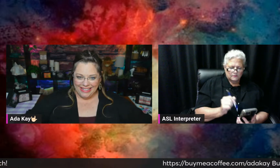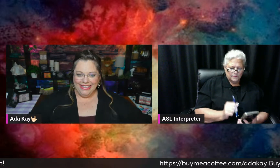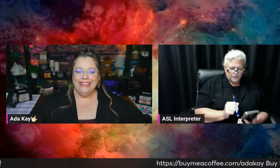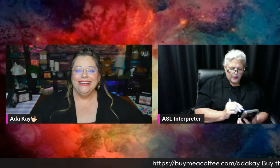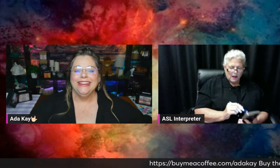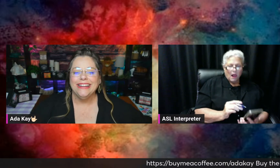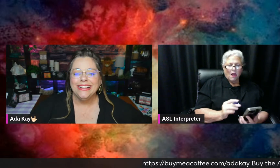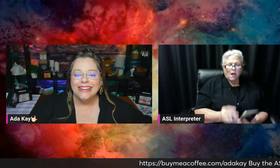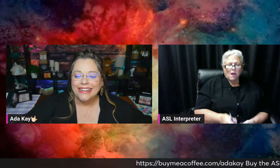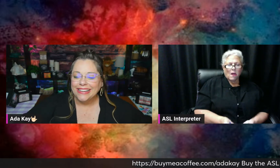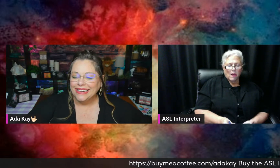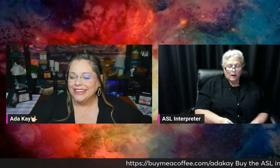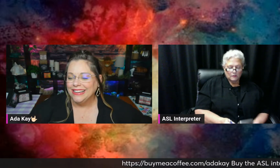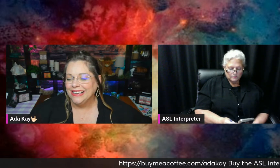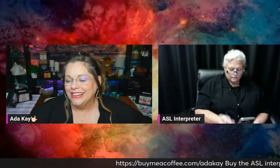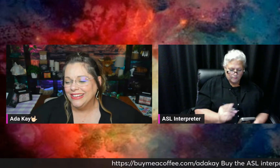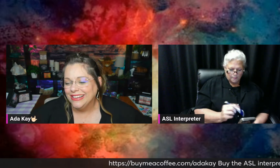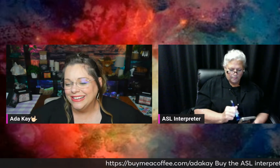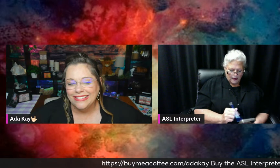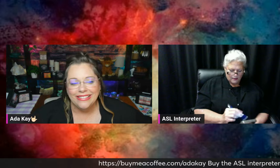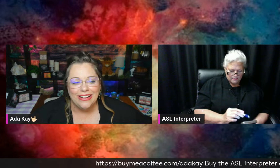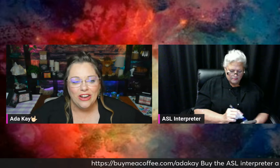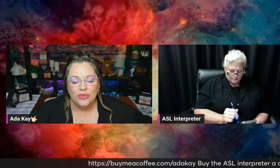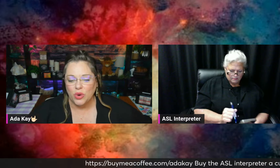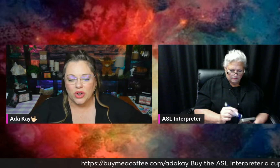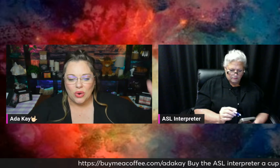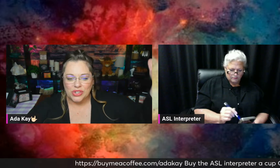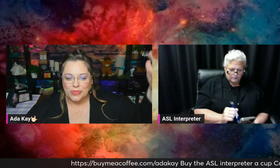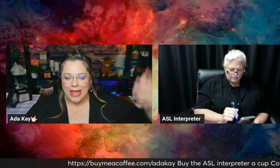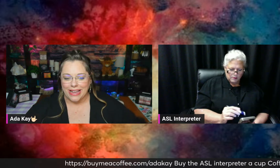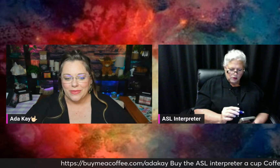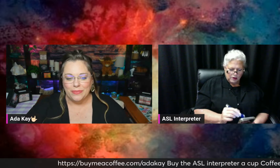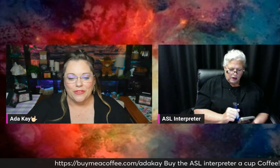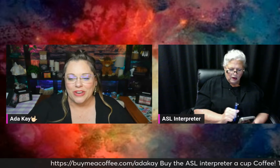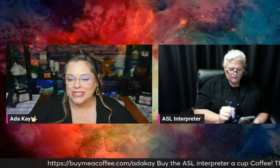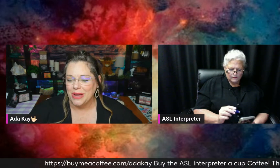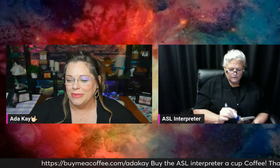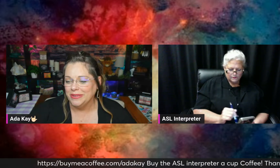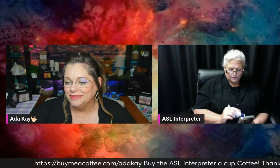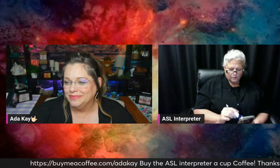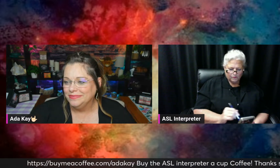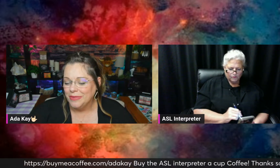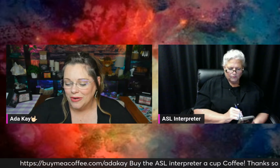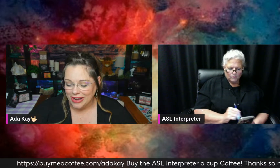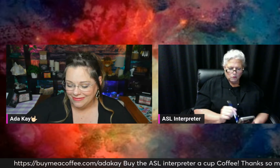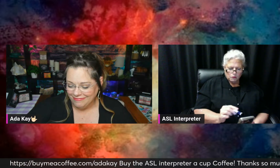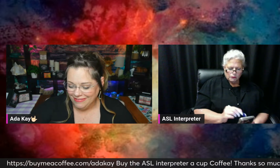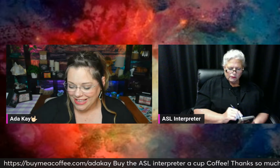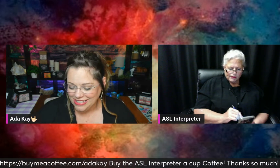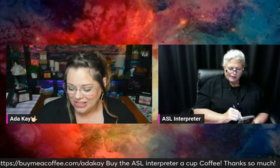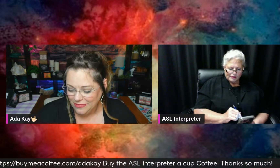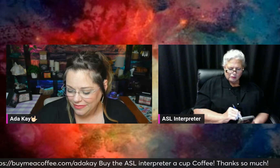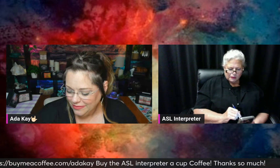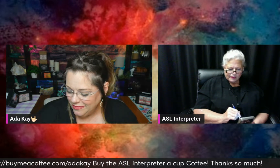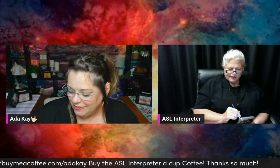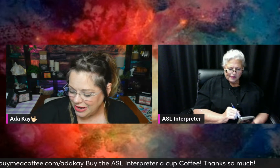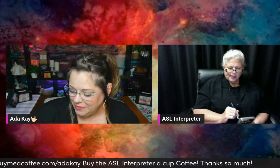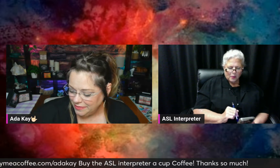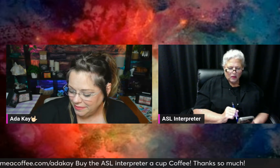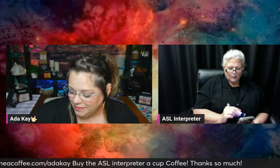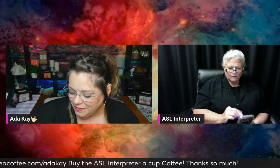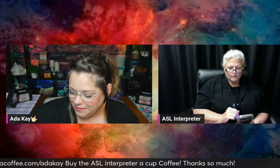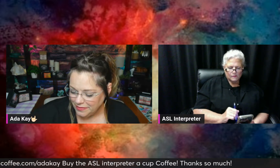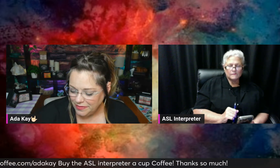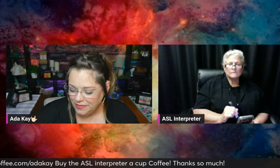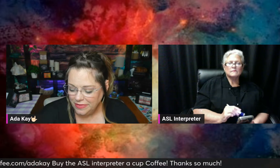you go and let somebody else call if they want to. I just wanted to say hi. Back. Perfect timing. All right. Thanks, love.